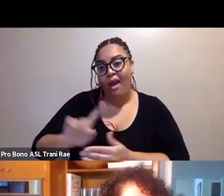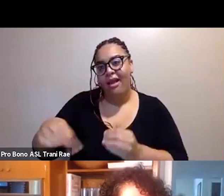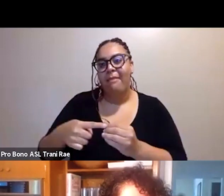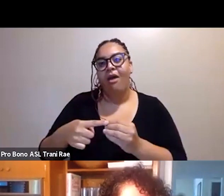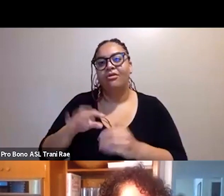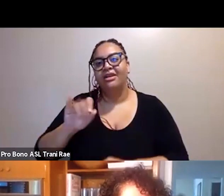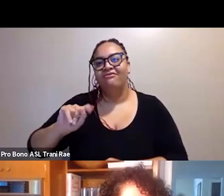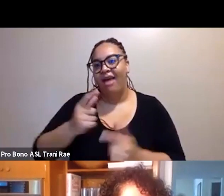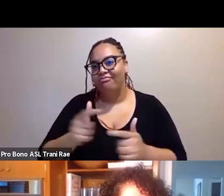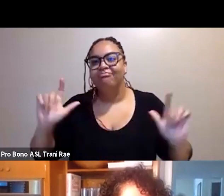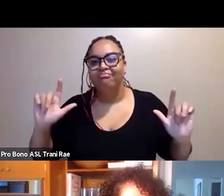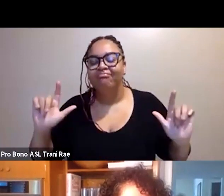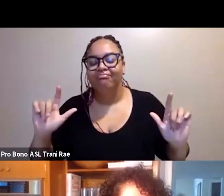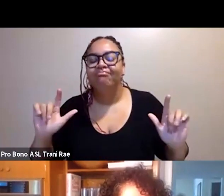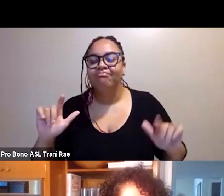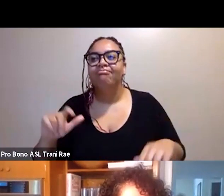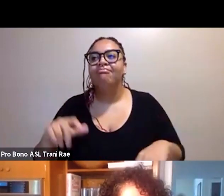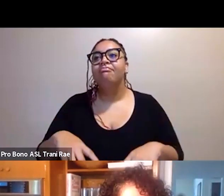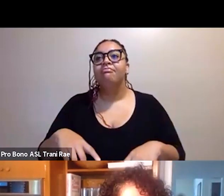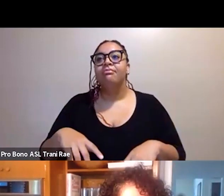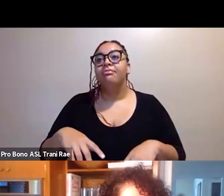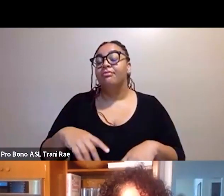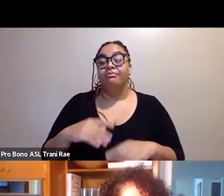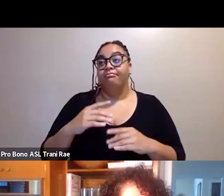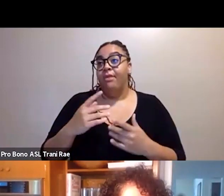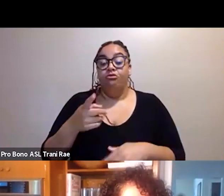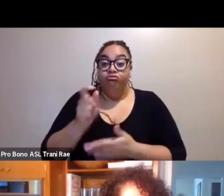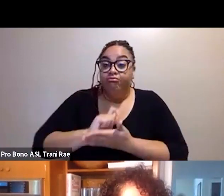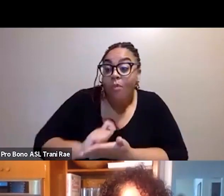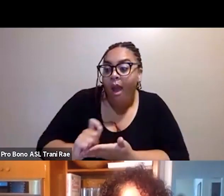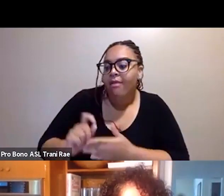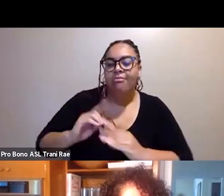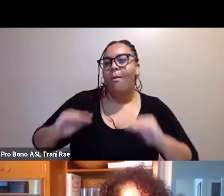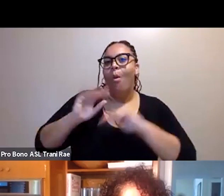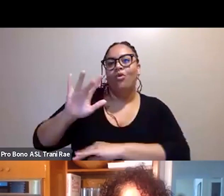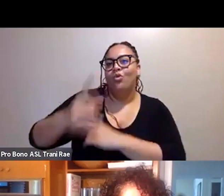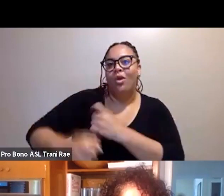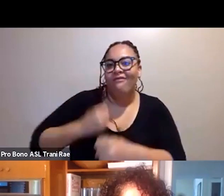and write fat liberation poetry more than 25 years ago.